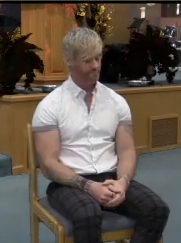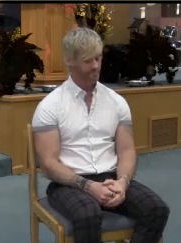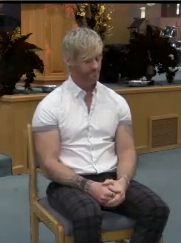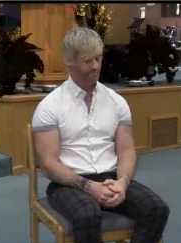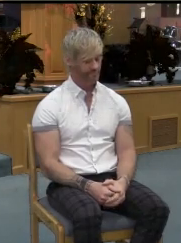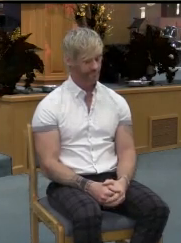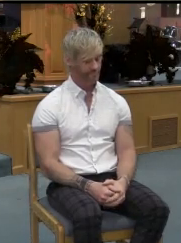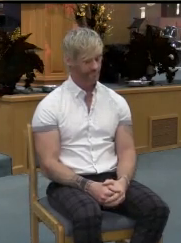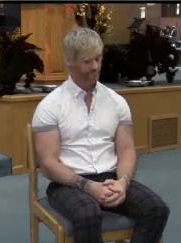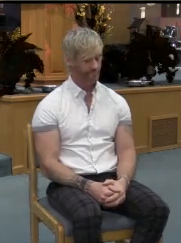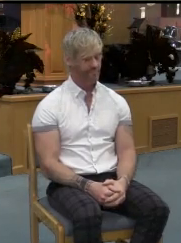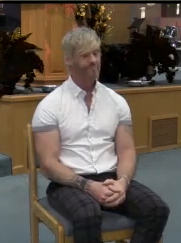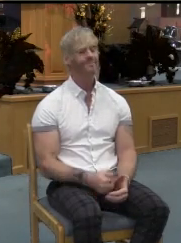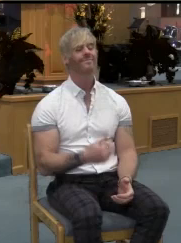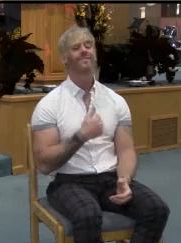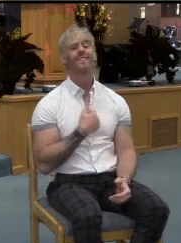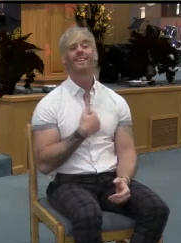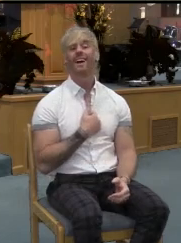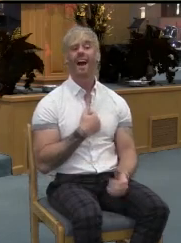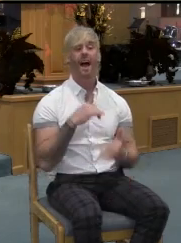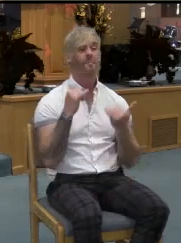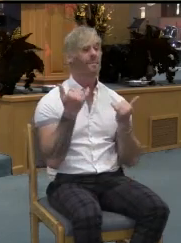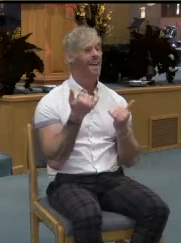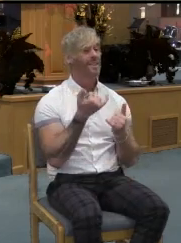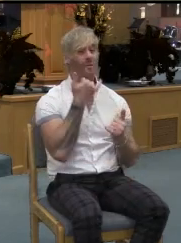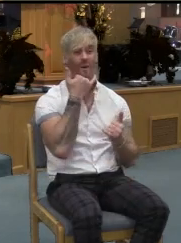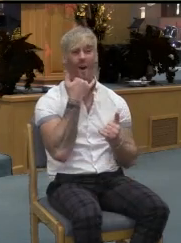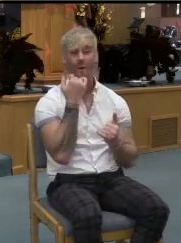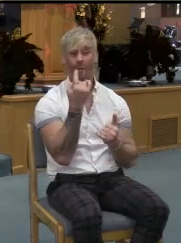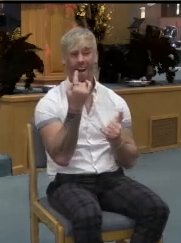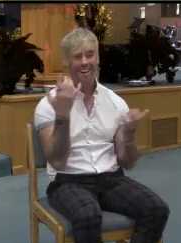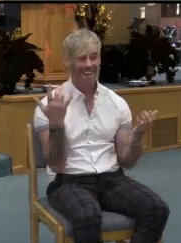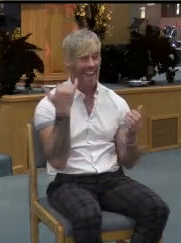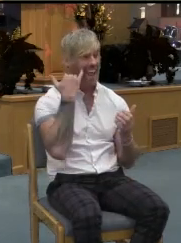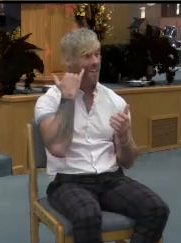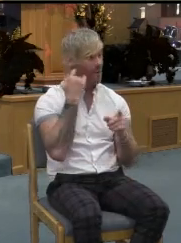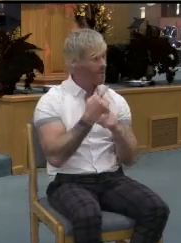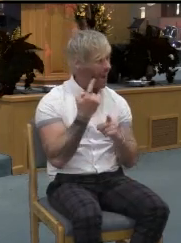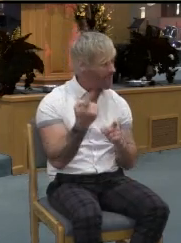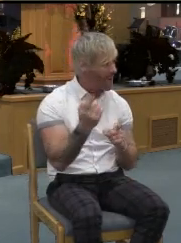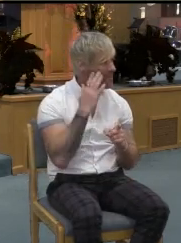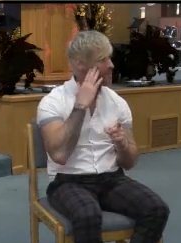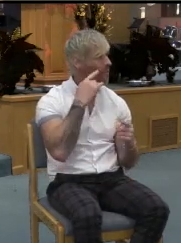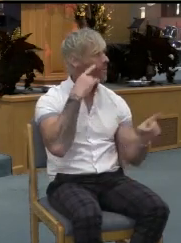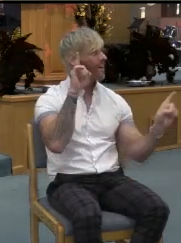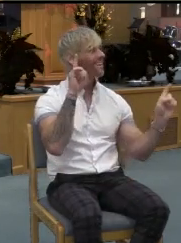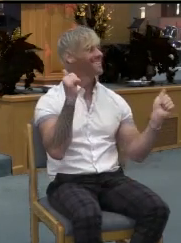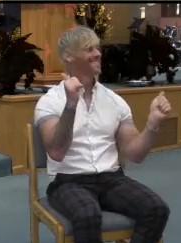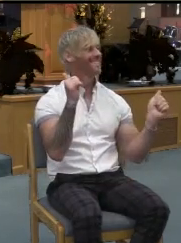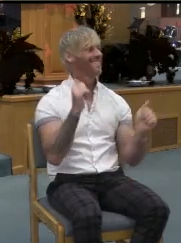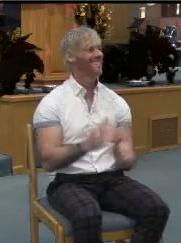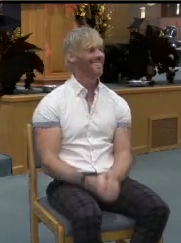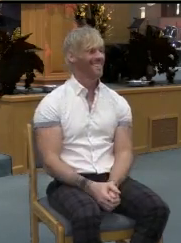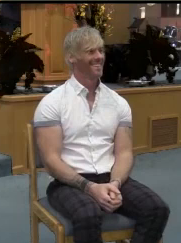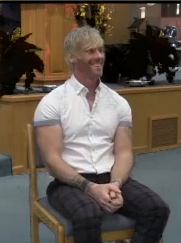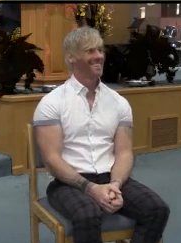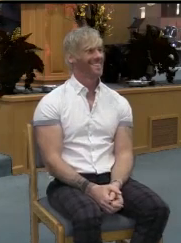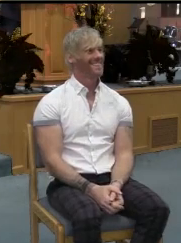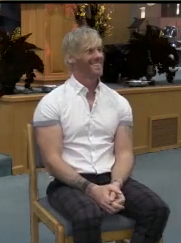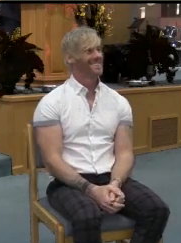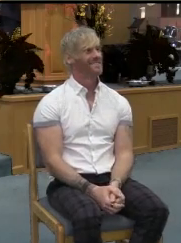Aha, I'm playing the wrong one, I think. There we go. If I'd played the right one, it would work. Here we go. Here we go.